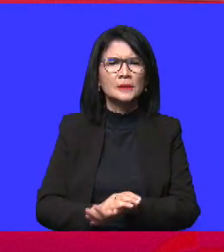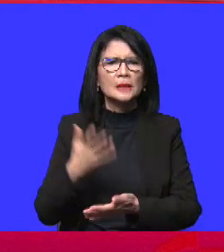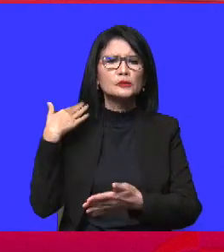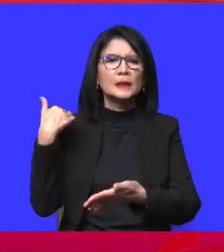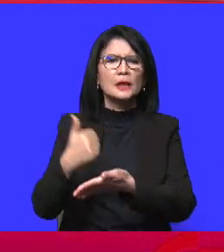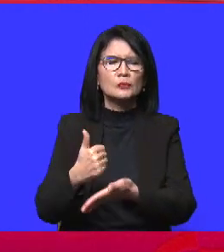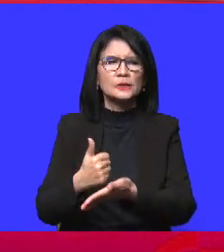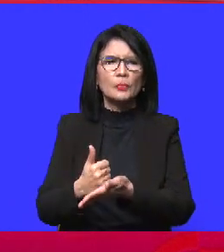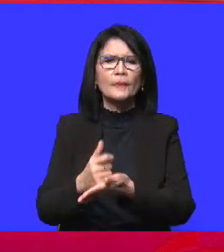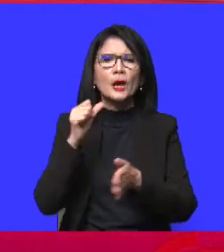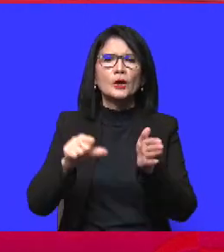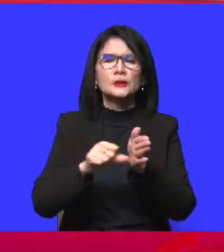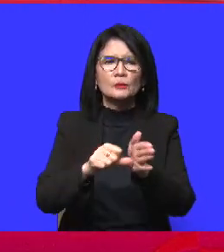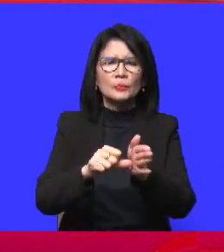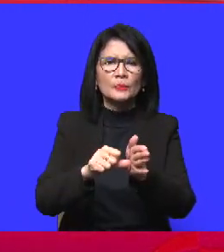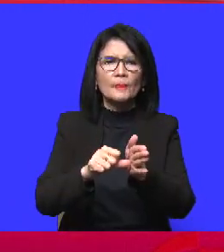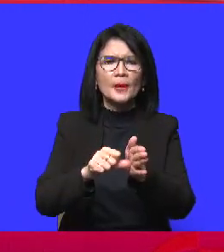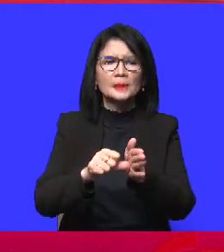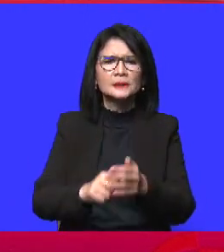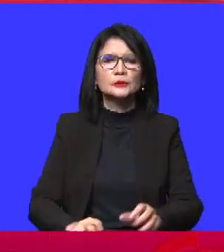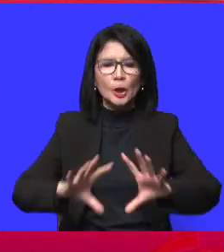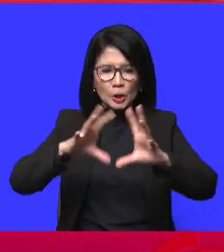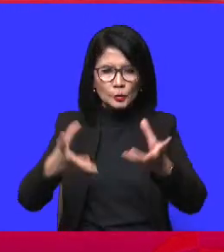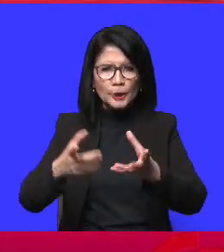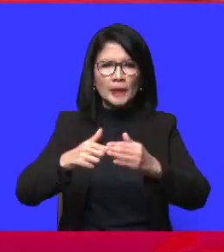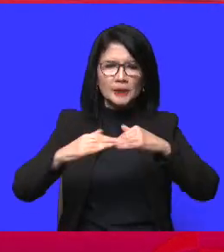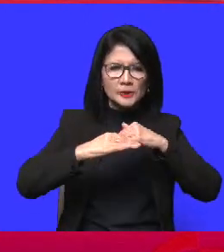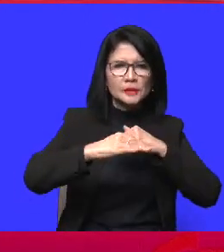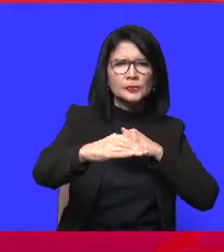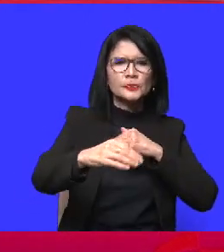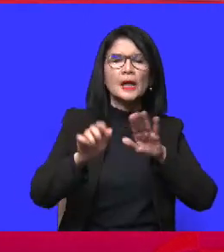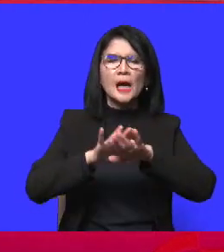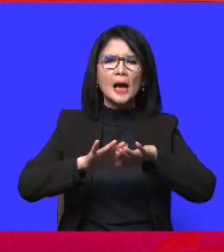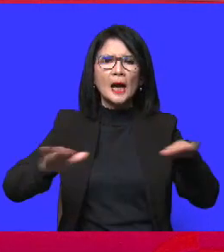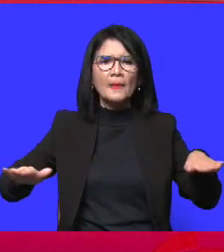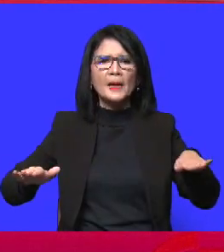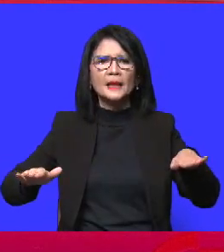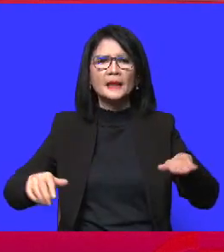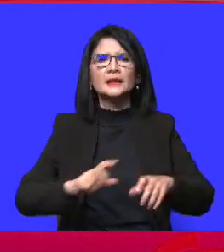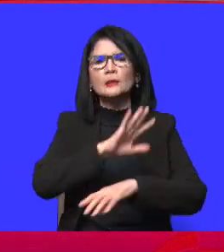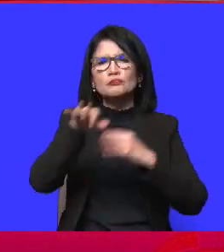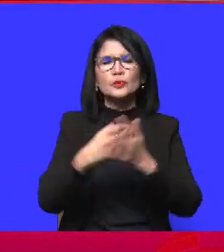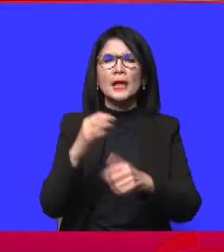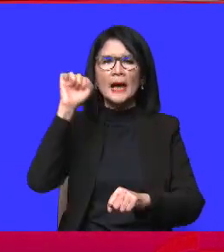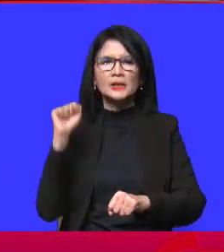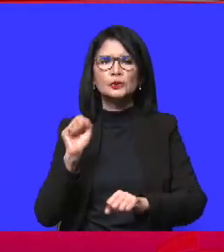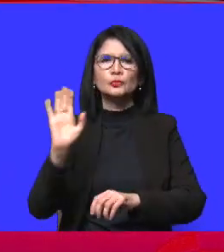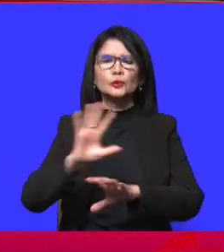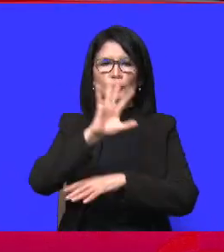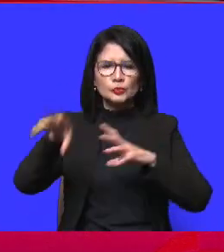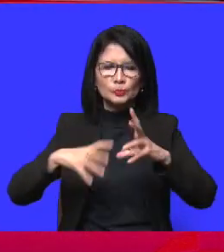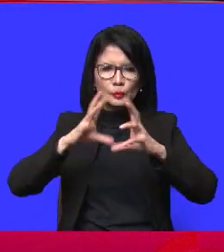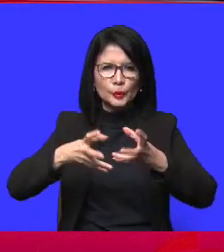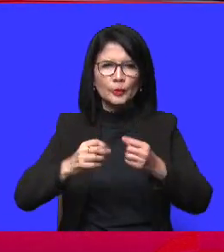responsibility to help make sure the world has sustainable, secure, and affordable energy for all. And in the